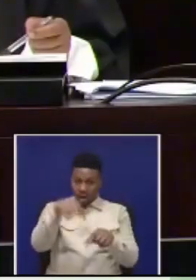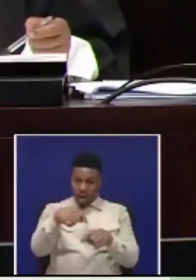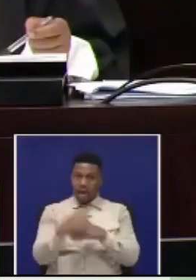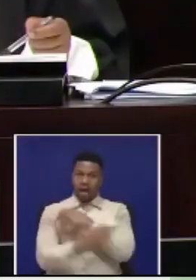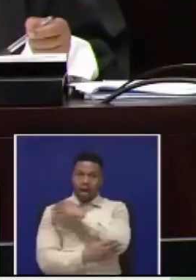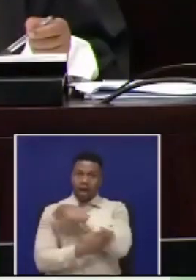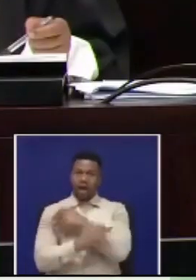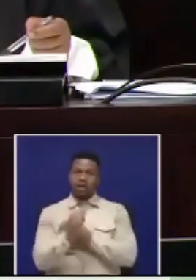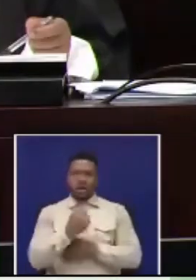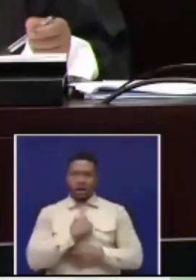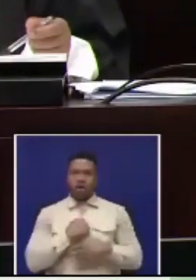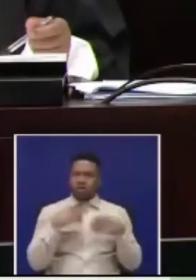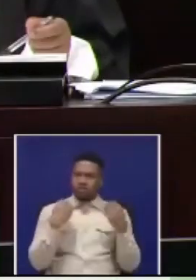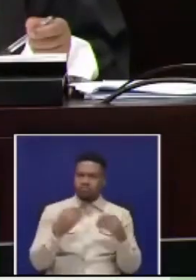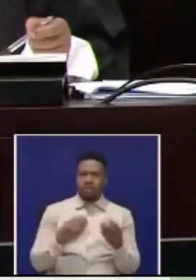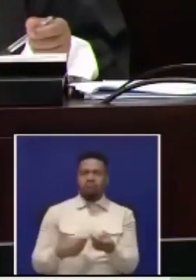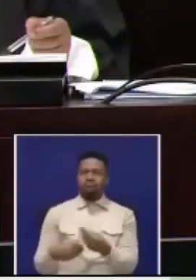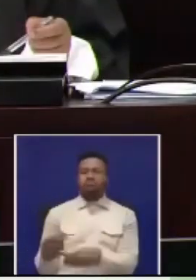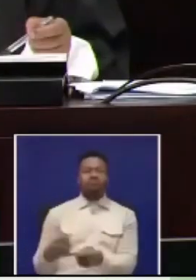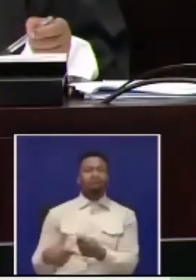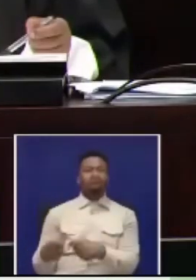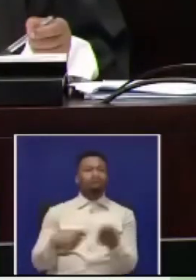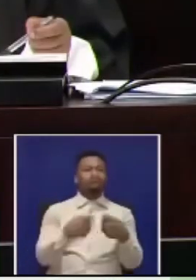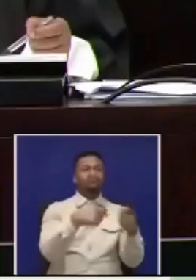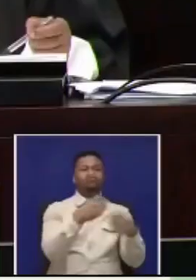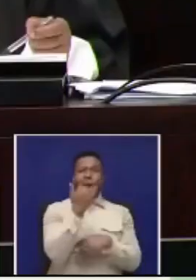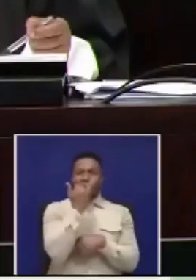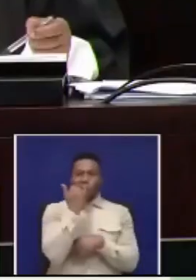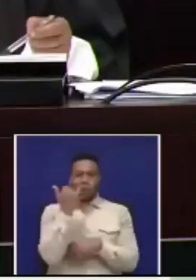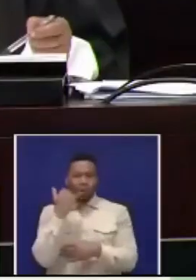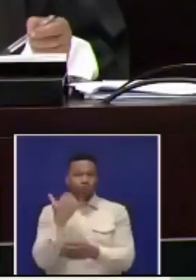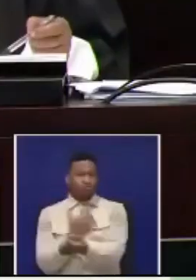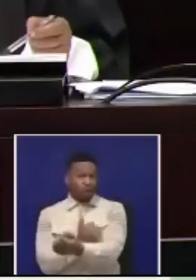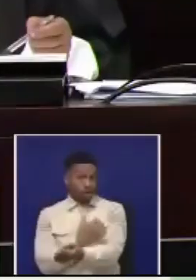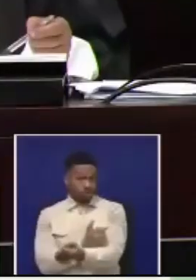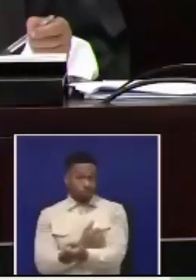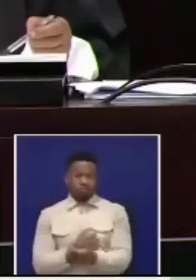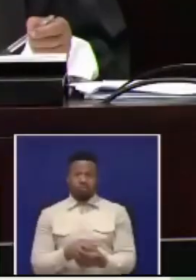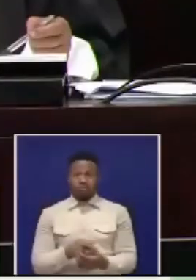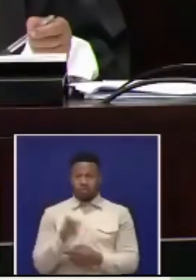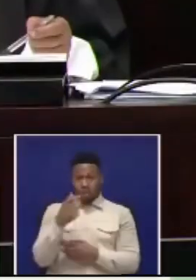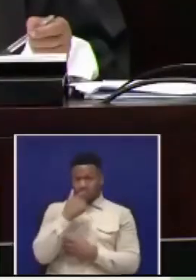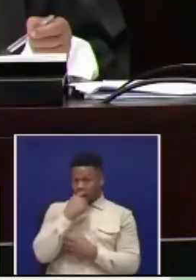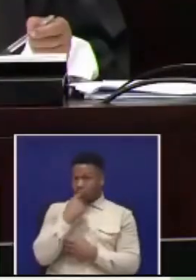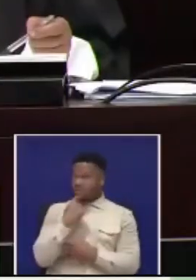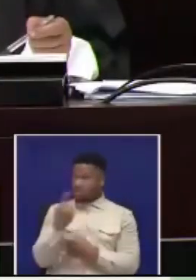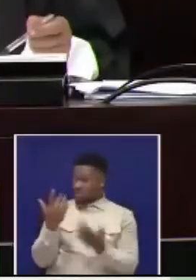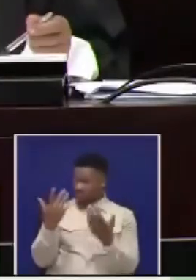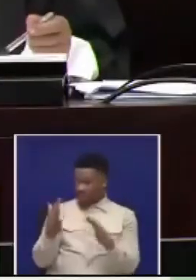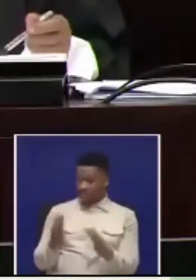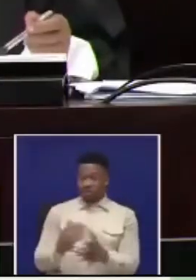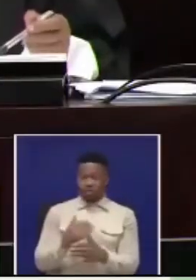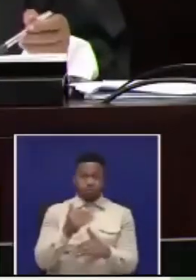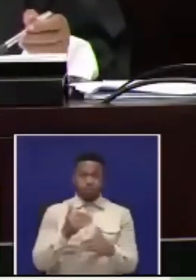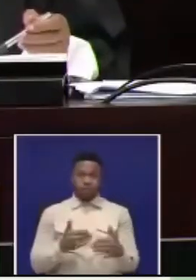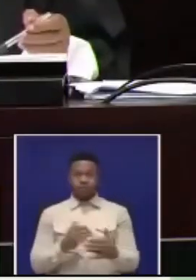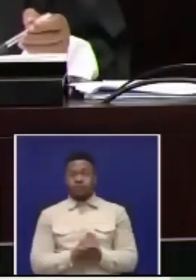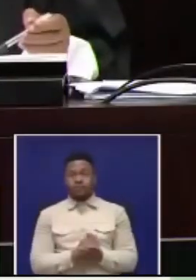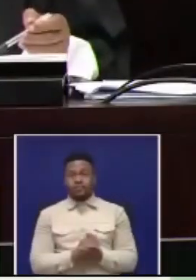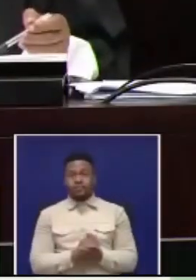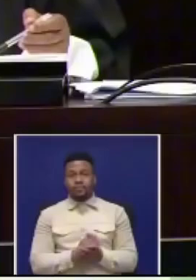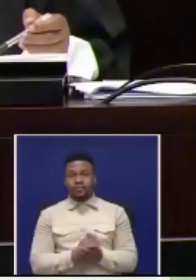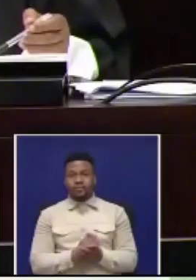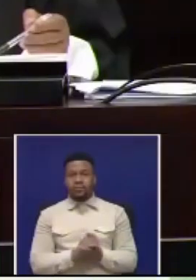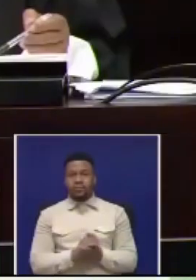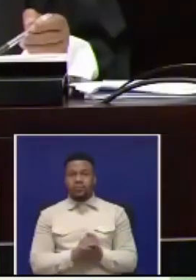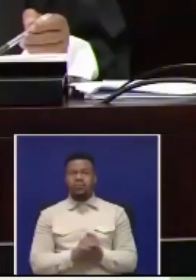main dealers and peddlers of drugs." Those were the words of our Honourable President. Fast forward 6 years later,